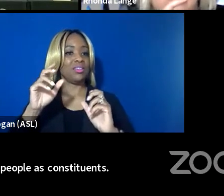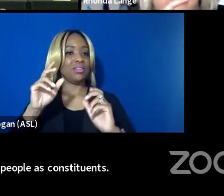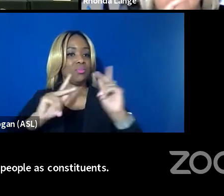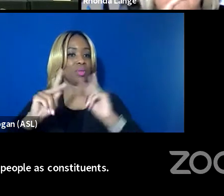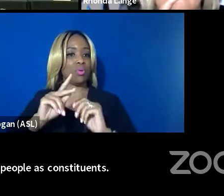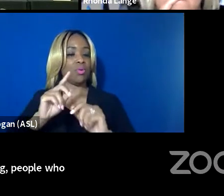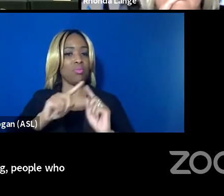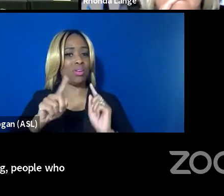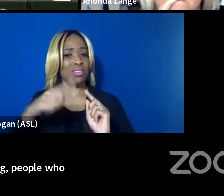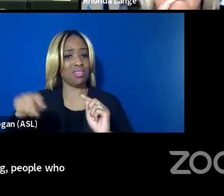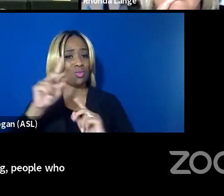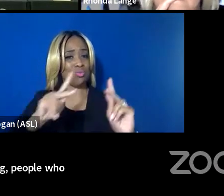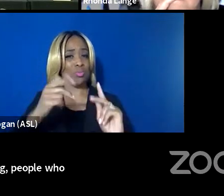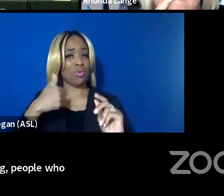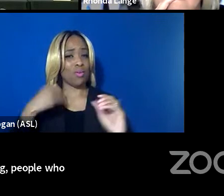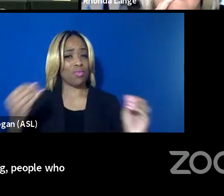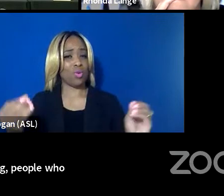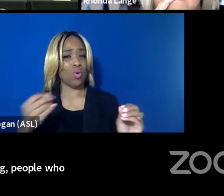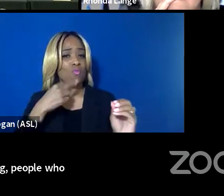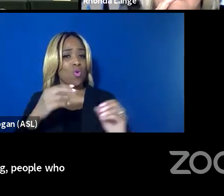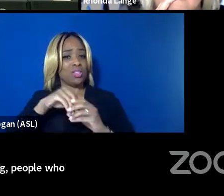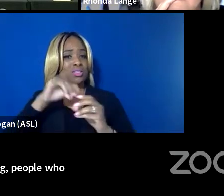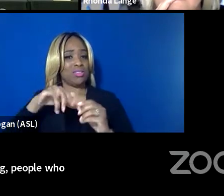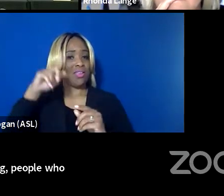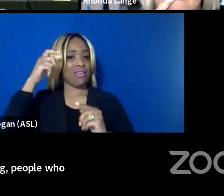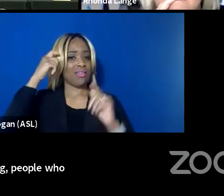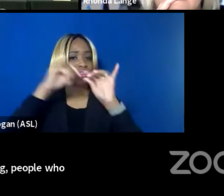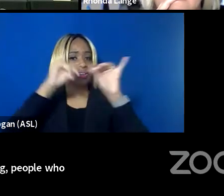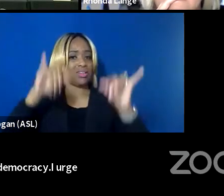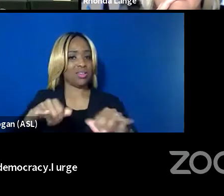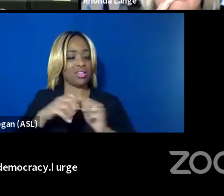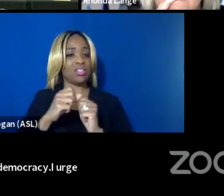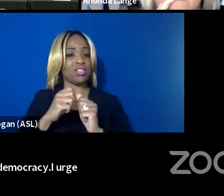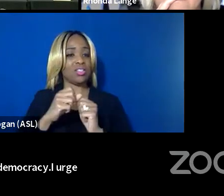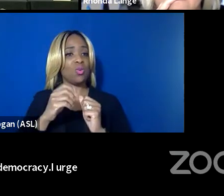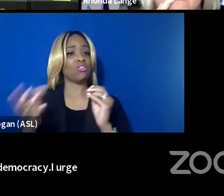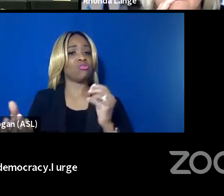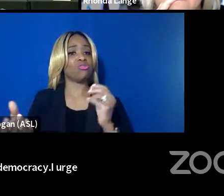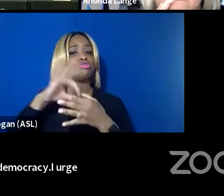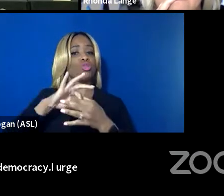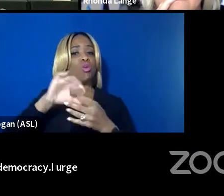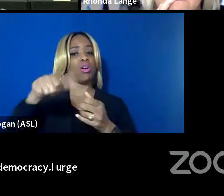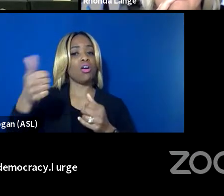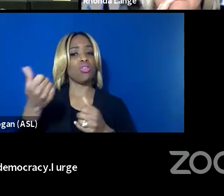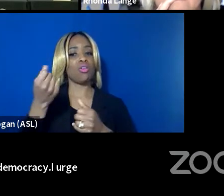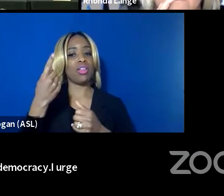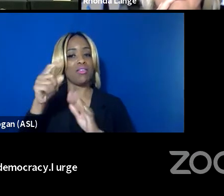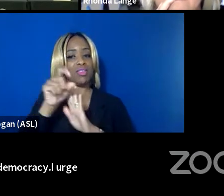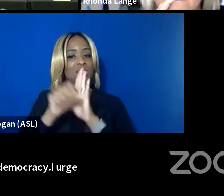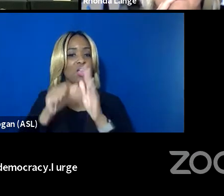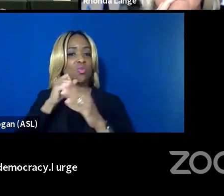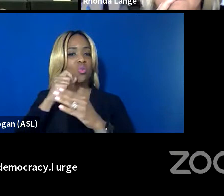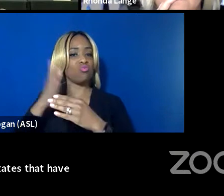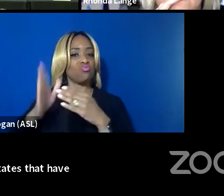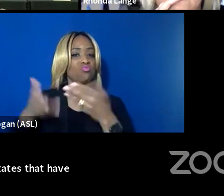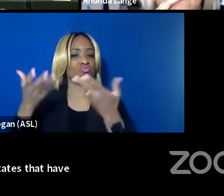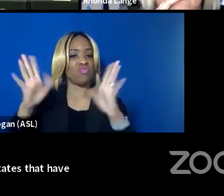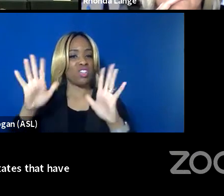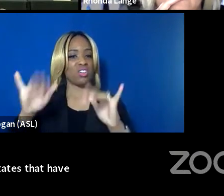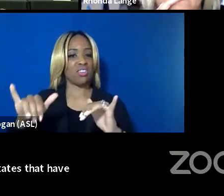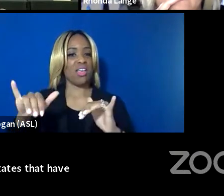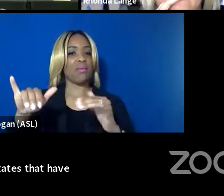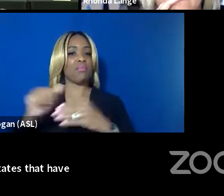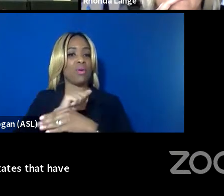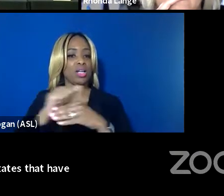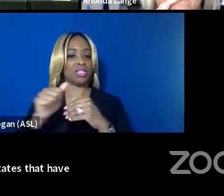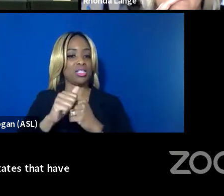own democracy. I urge you to join the other 11 states that have ended the practice of prison gerrymandering. Thank